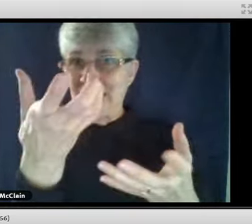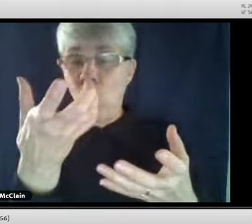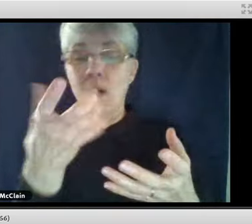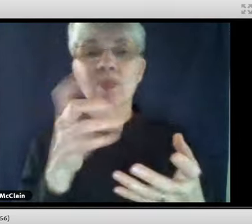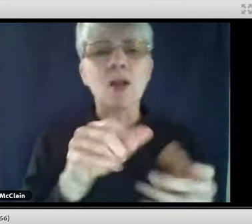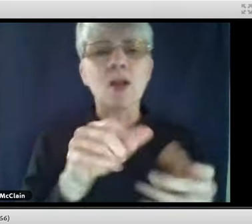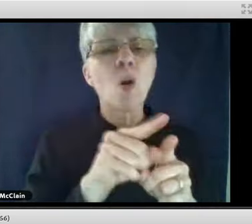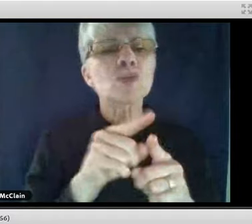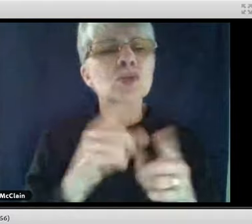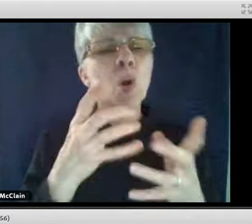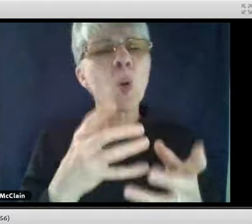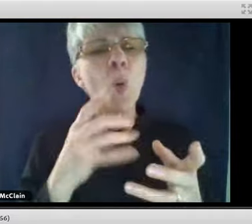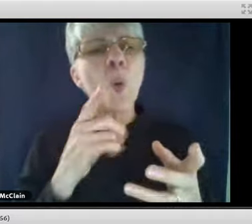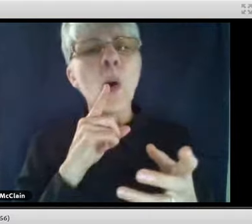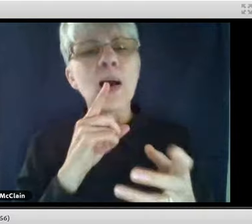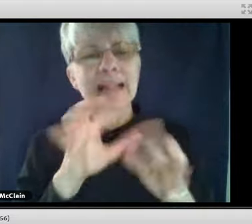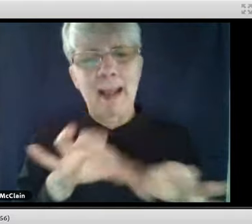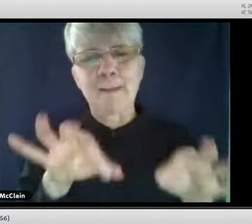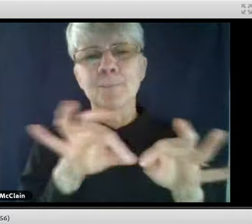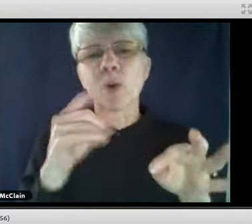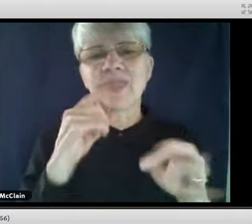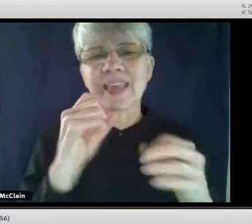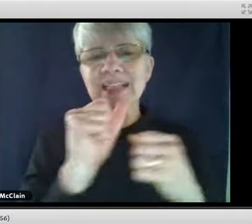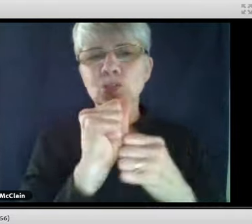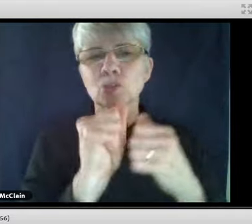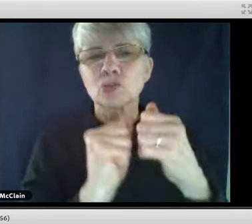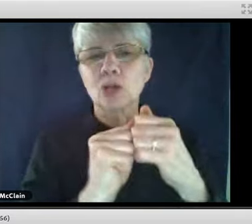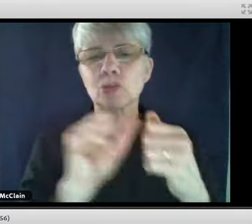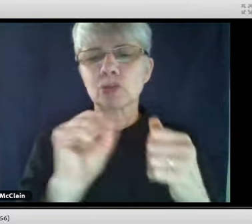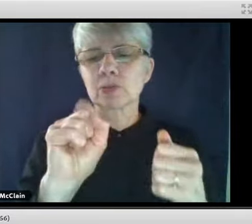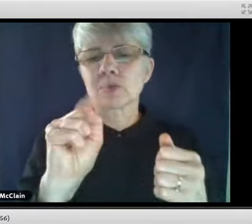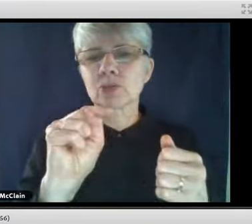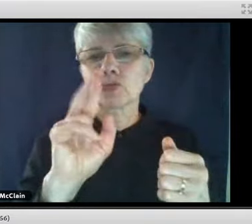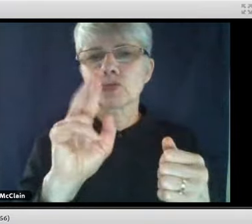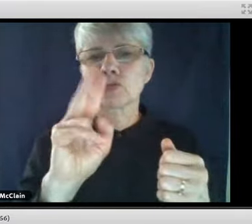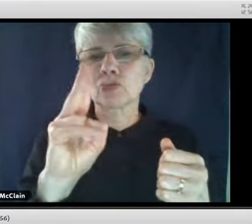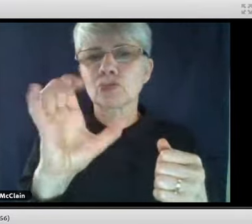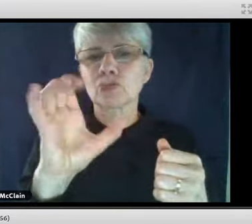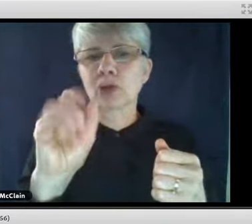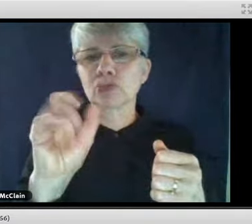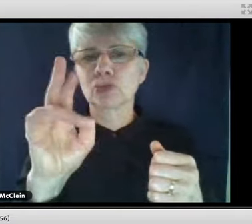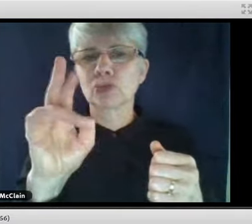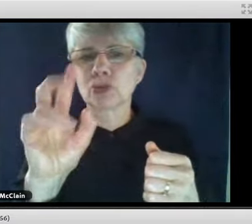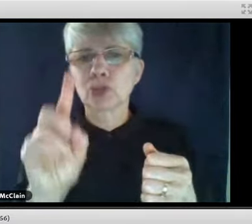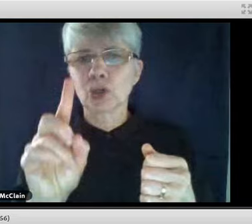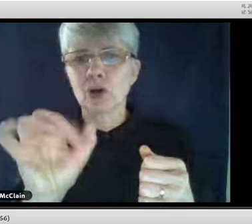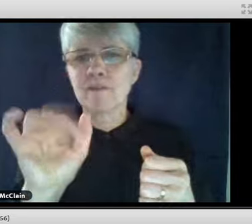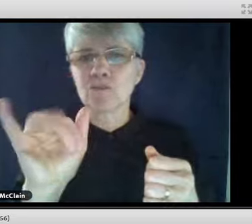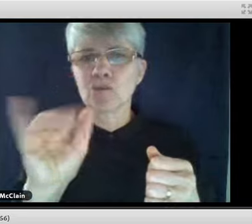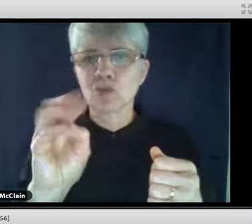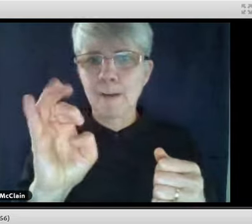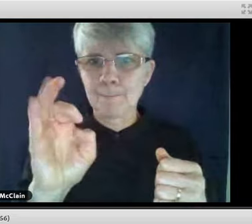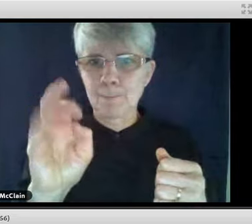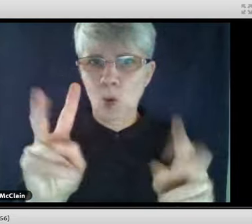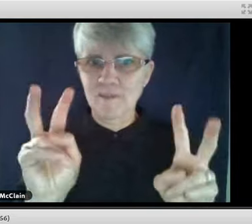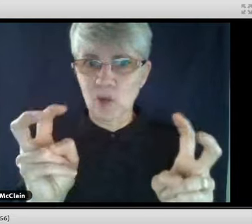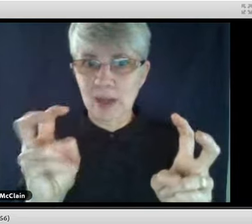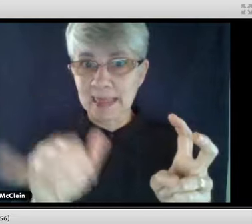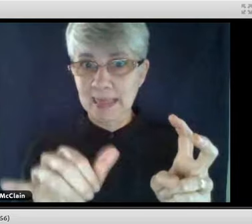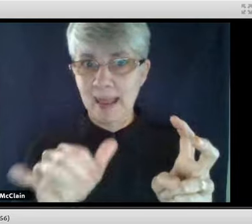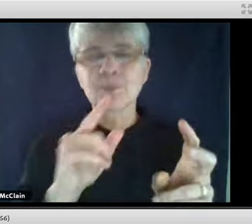we want to, like, the key word here I think is structured. Okay, so structured, well, it's phrase, structured framework, which is not something